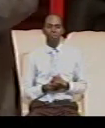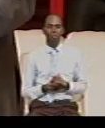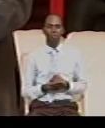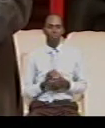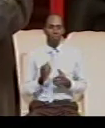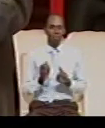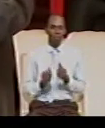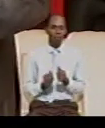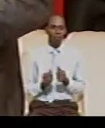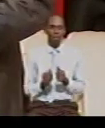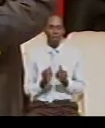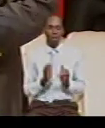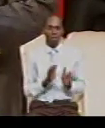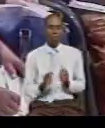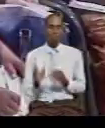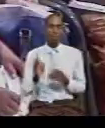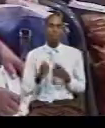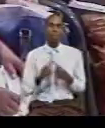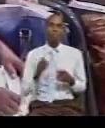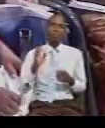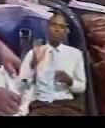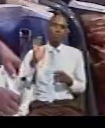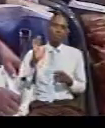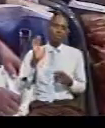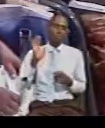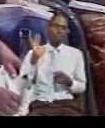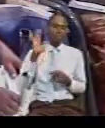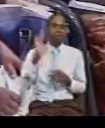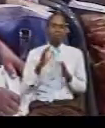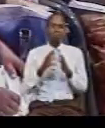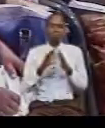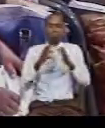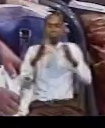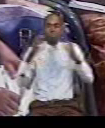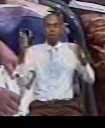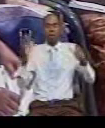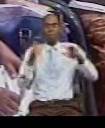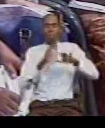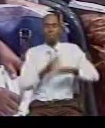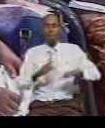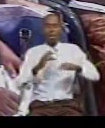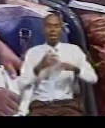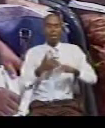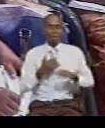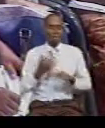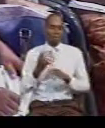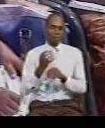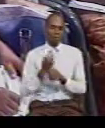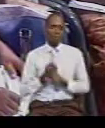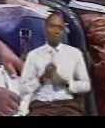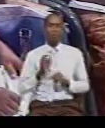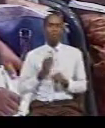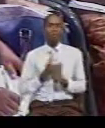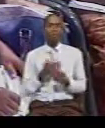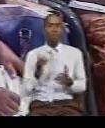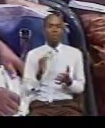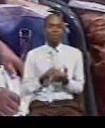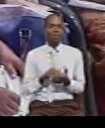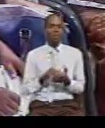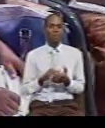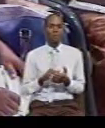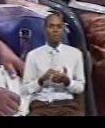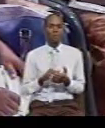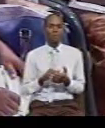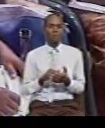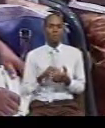which according to his abundant mercy has begotten us again unto